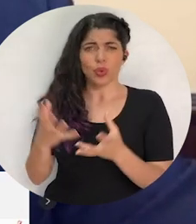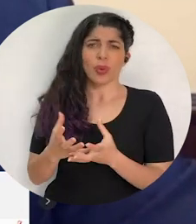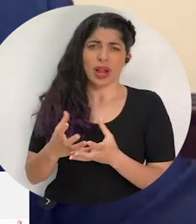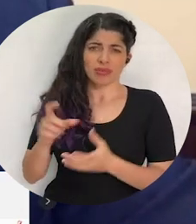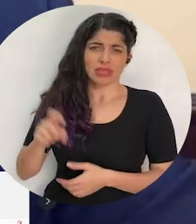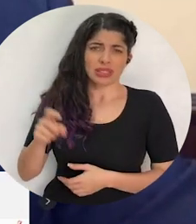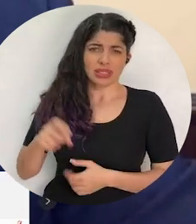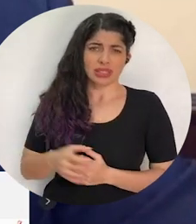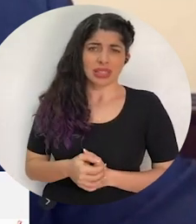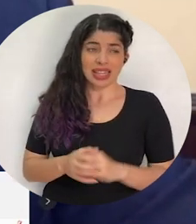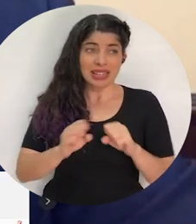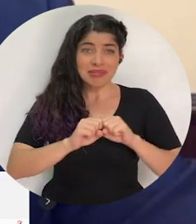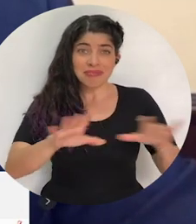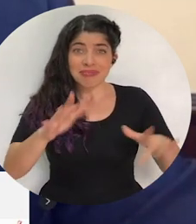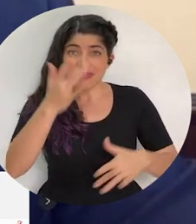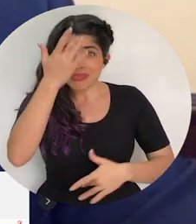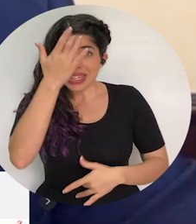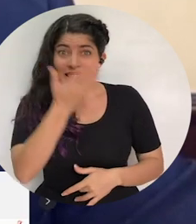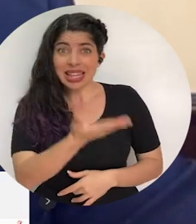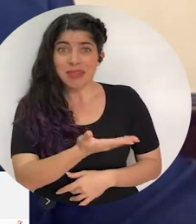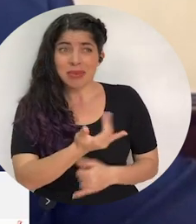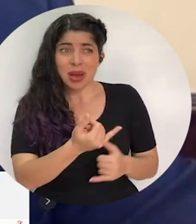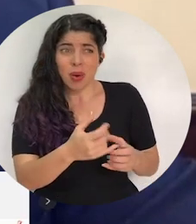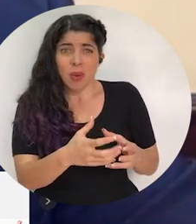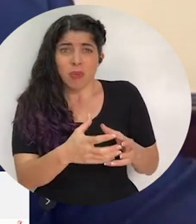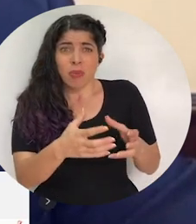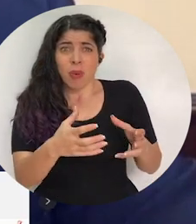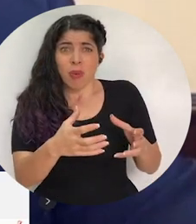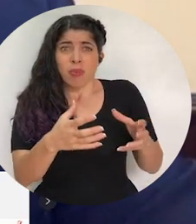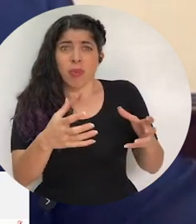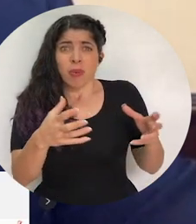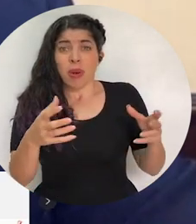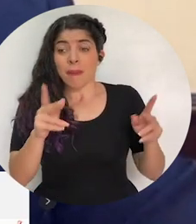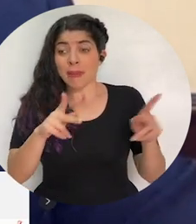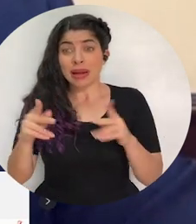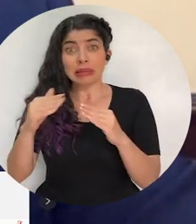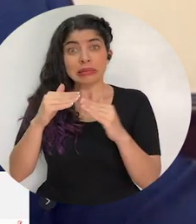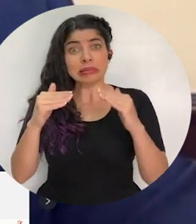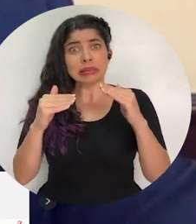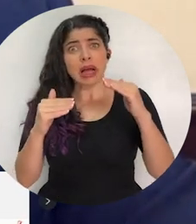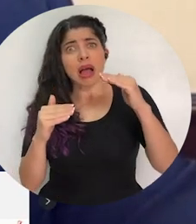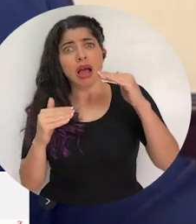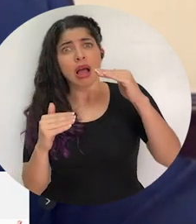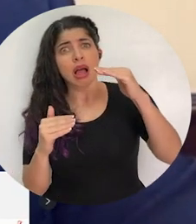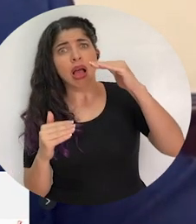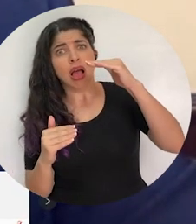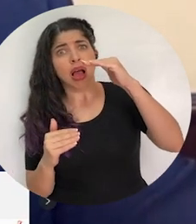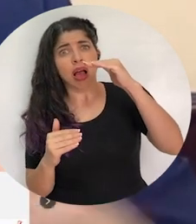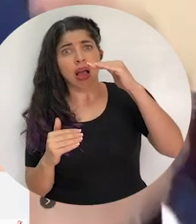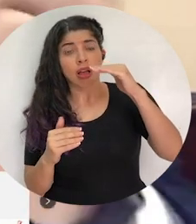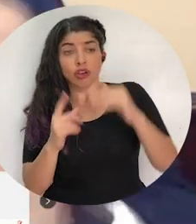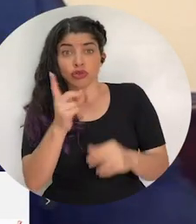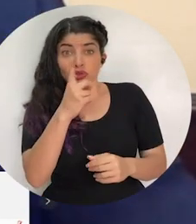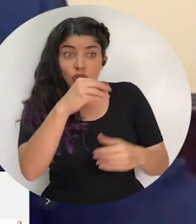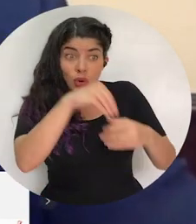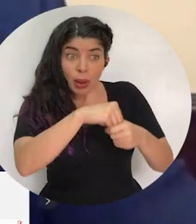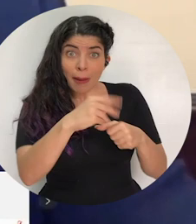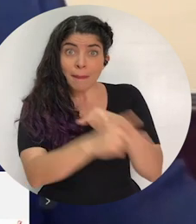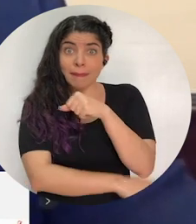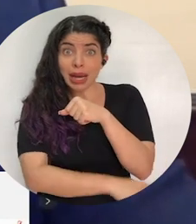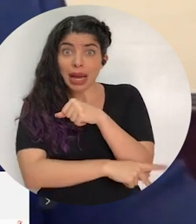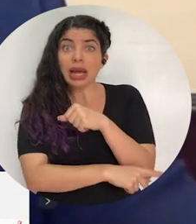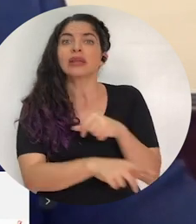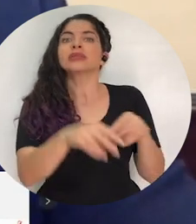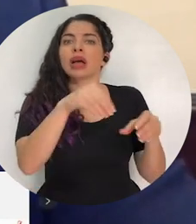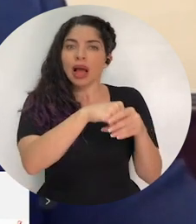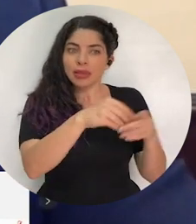solution. The pandemic is increasing inequality, not only within the